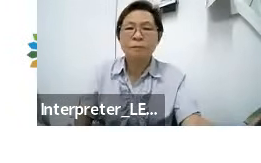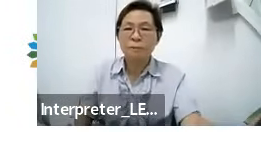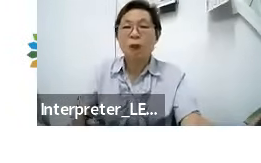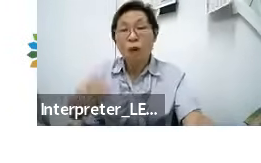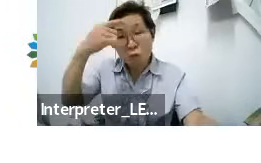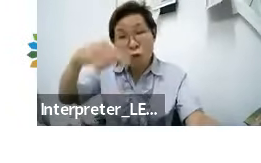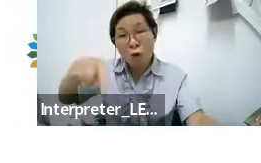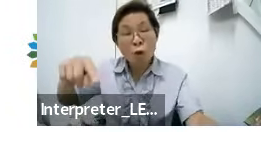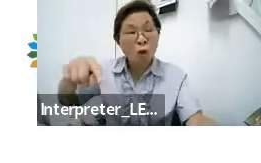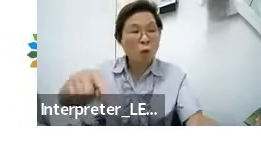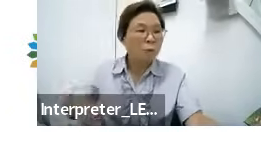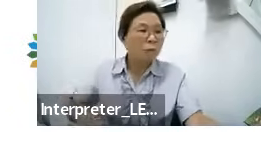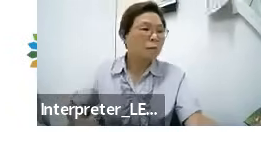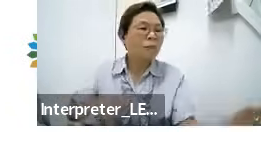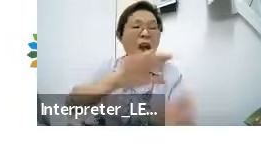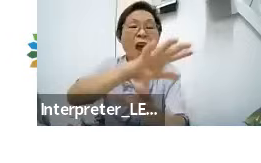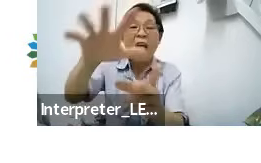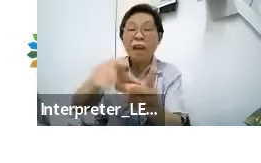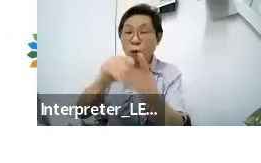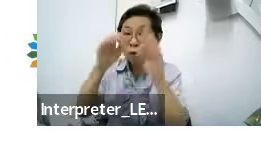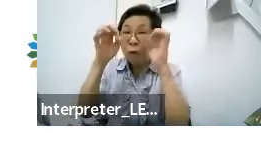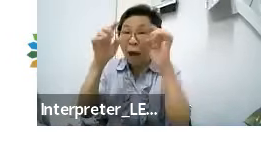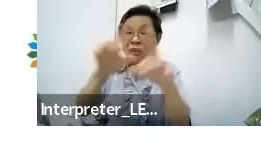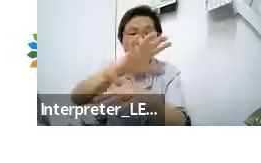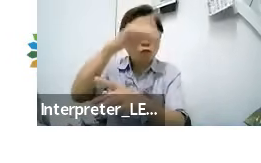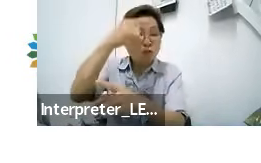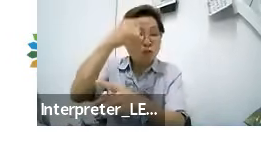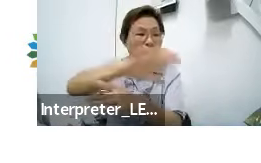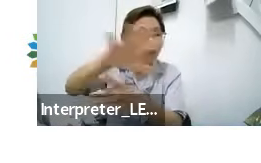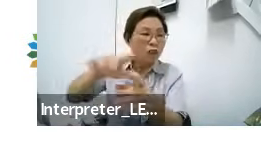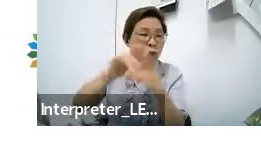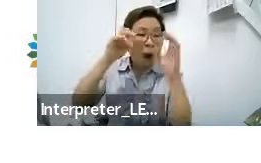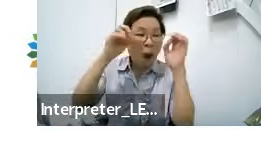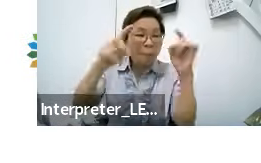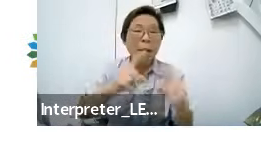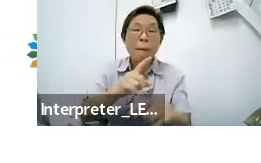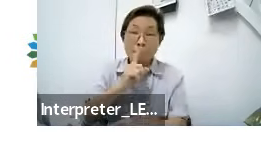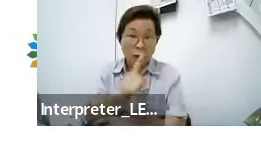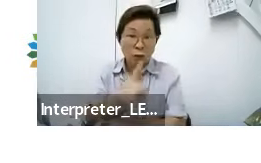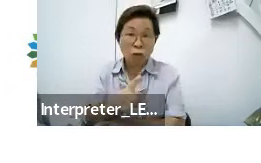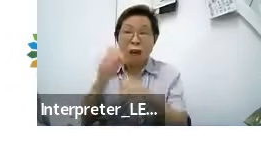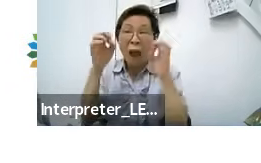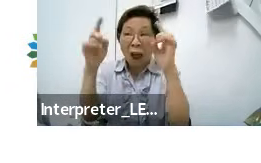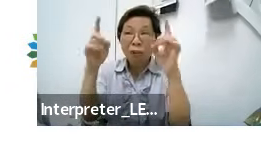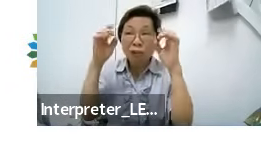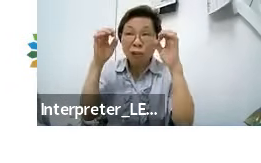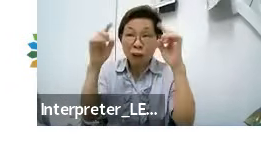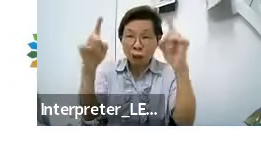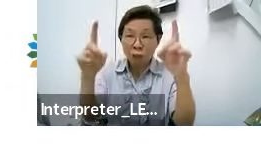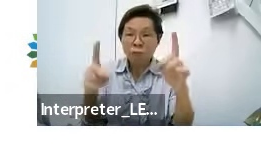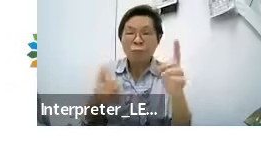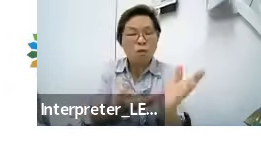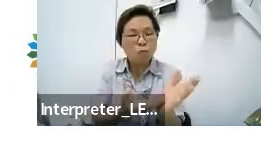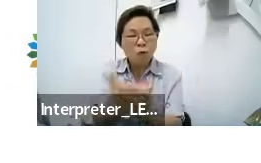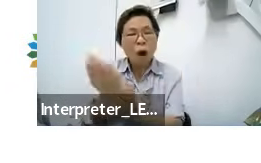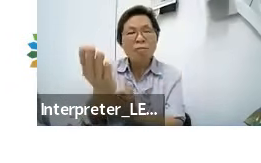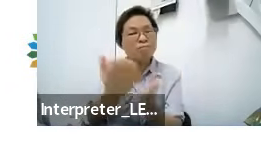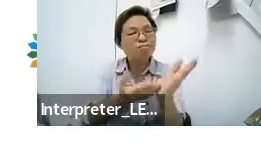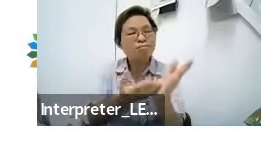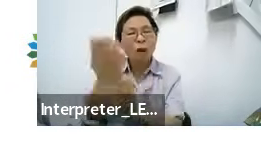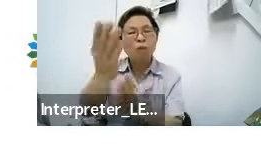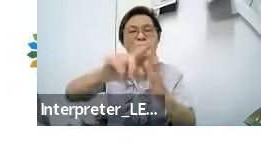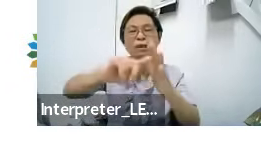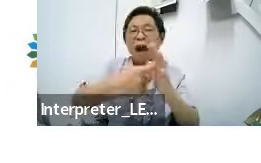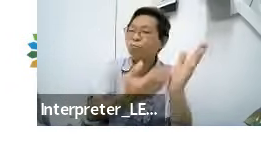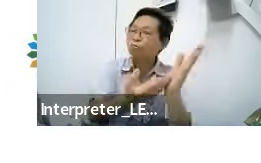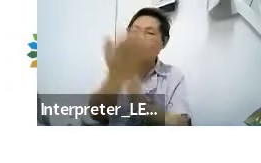For the inclusive educations, making sure that education is a right to be in. So